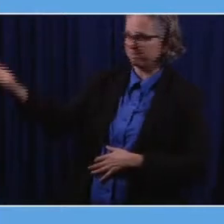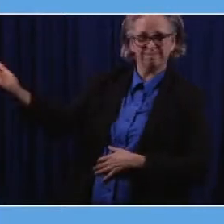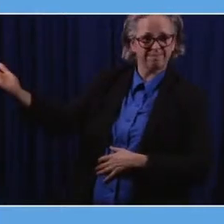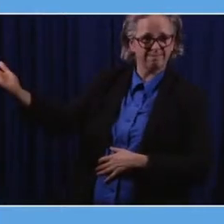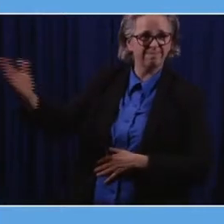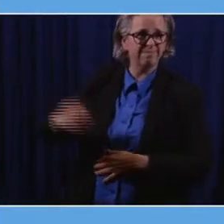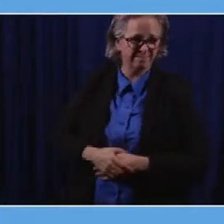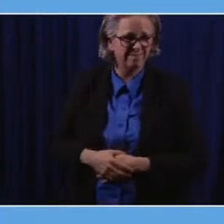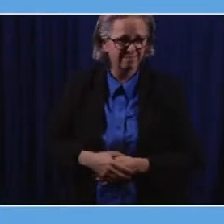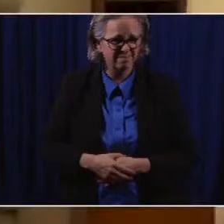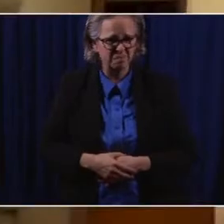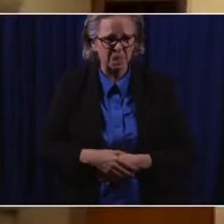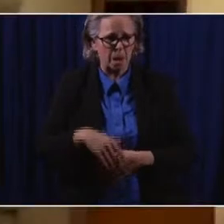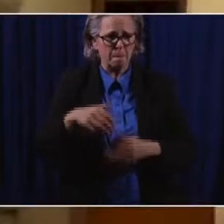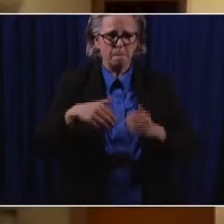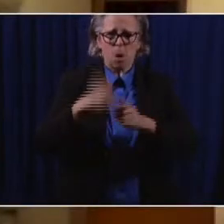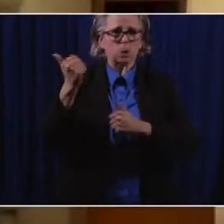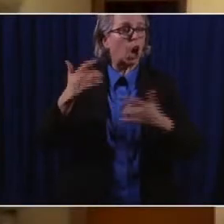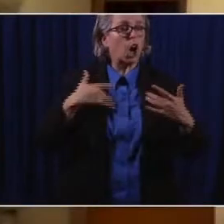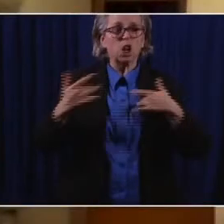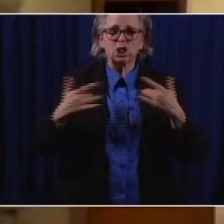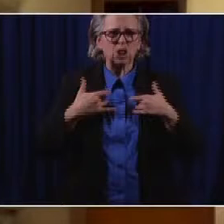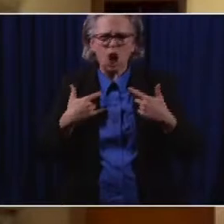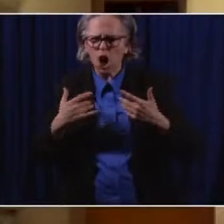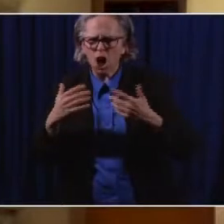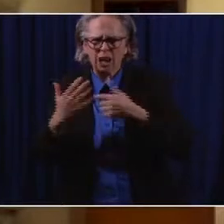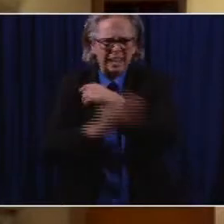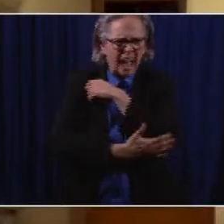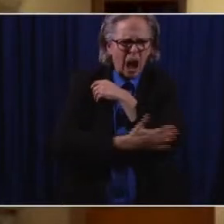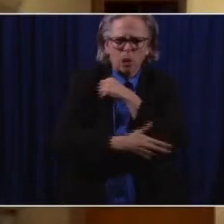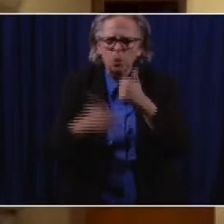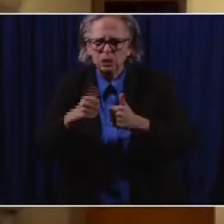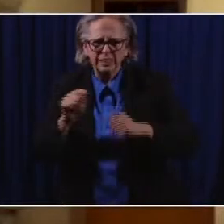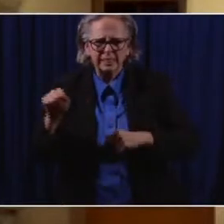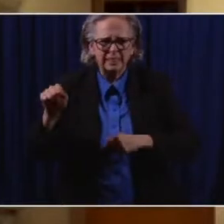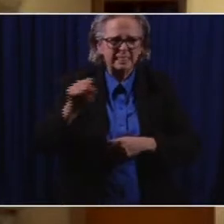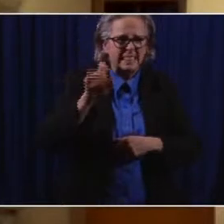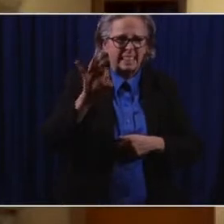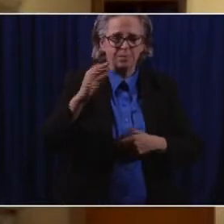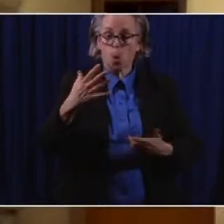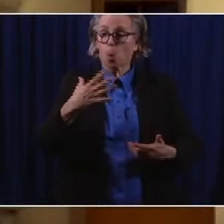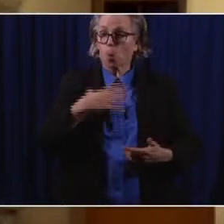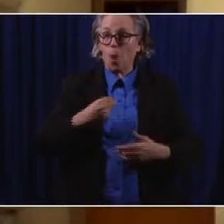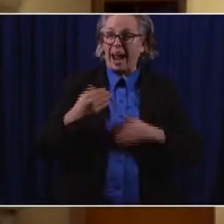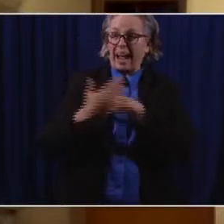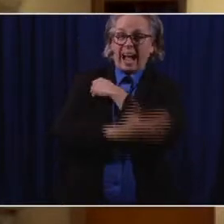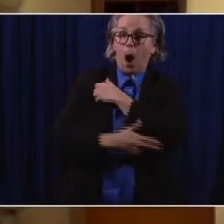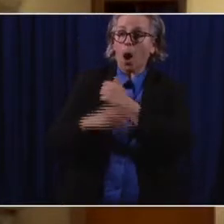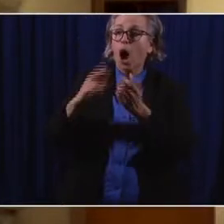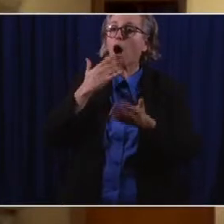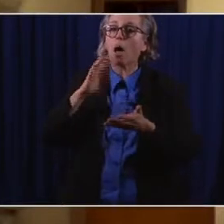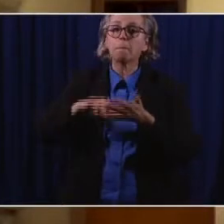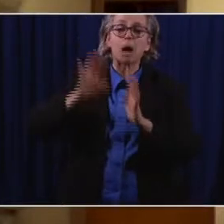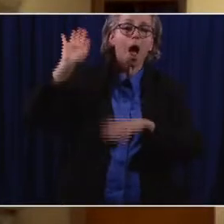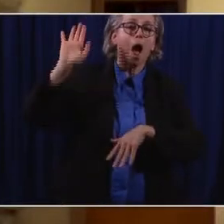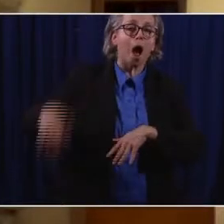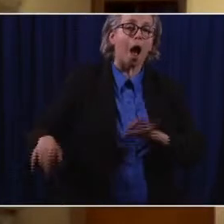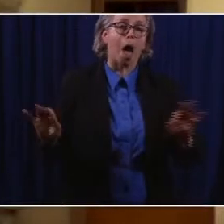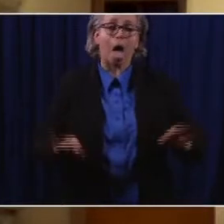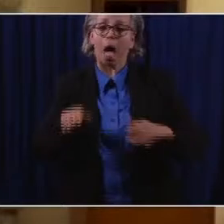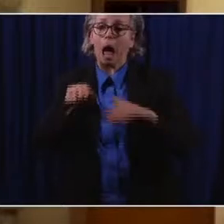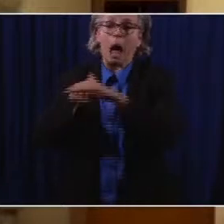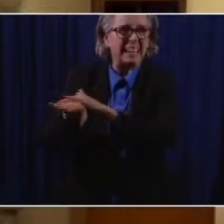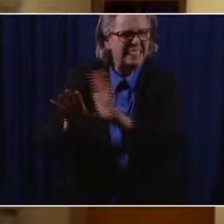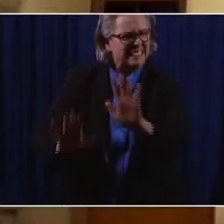worry the most about. Doesn't mean everybody else doesn't have something to worry about, but these are the counties. These